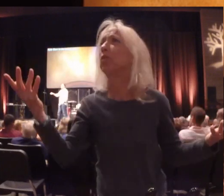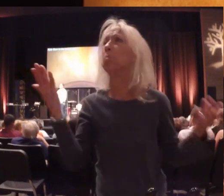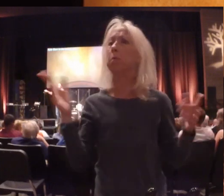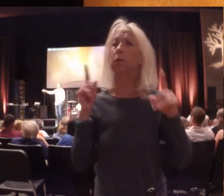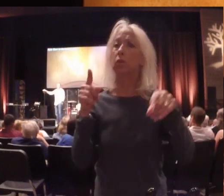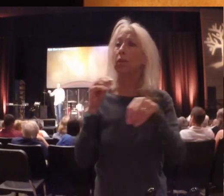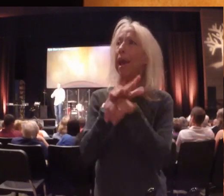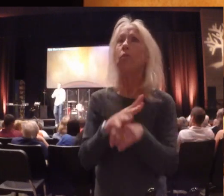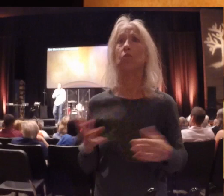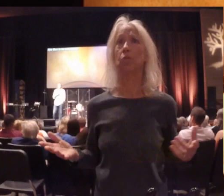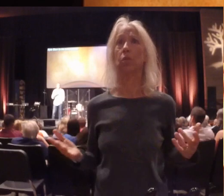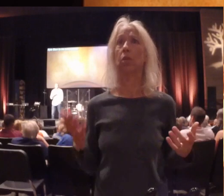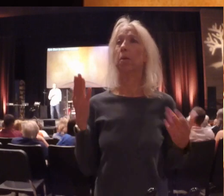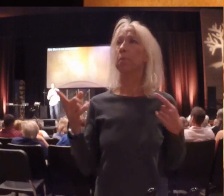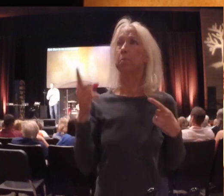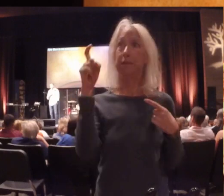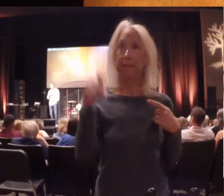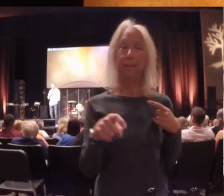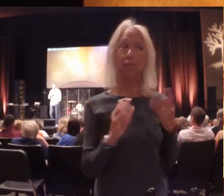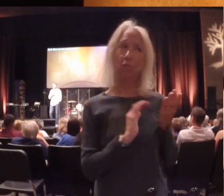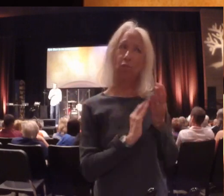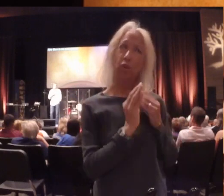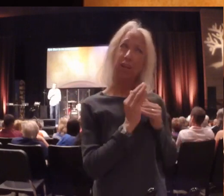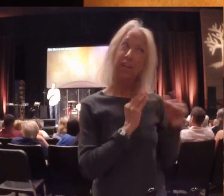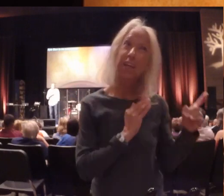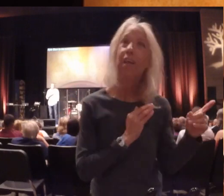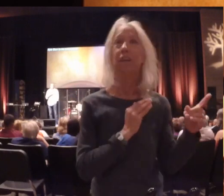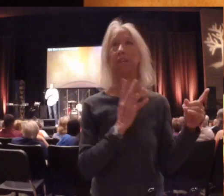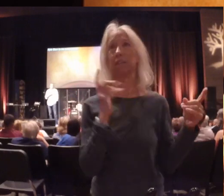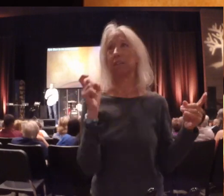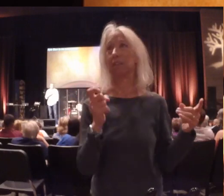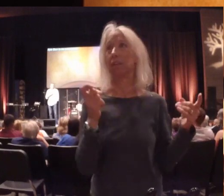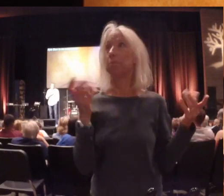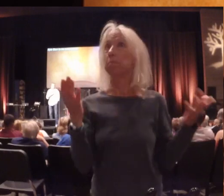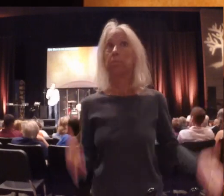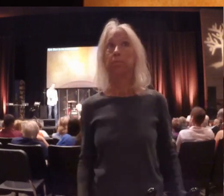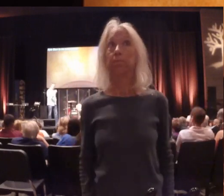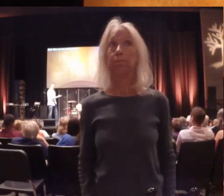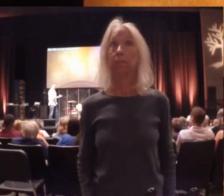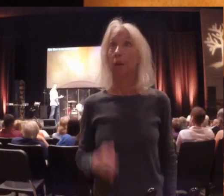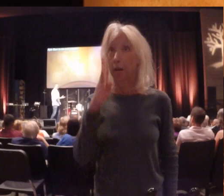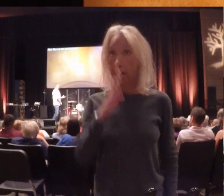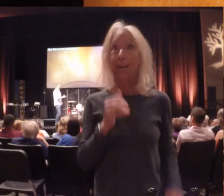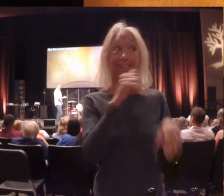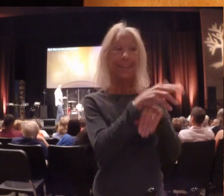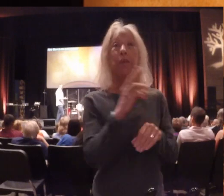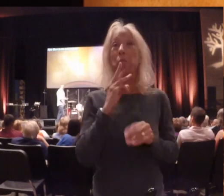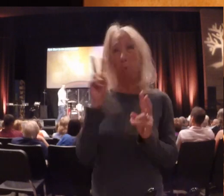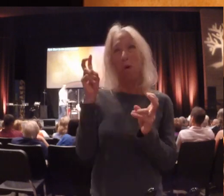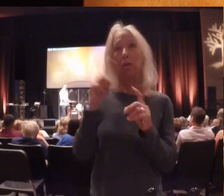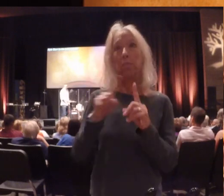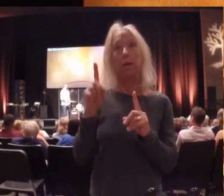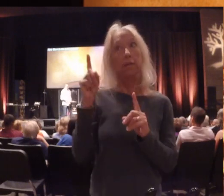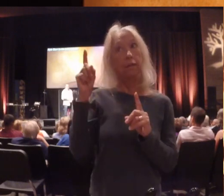counseling? Is there some forgiveness in your heart that's still lingering that you need to take care of? God can send the water,